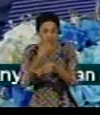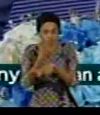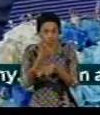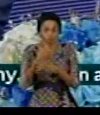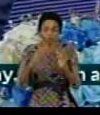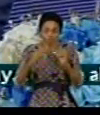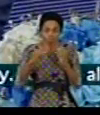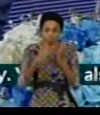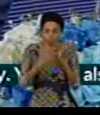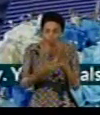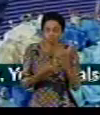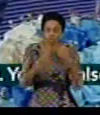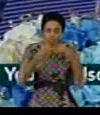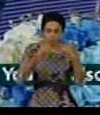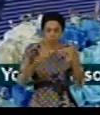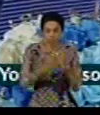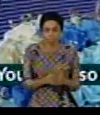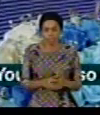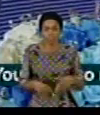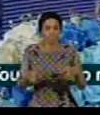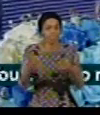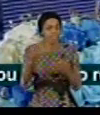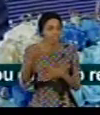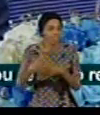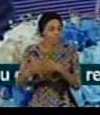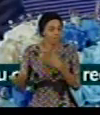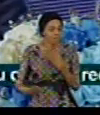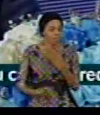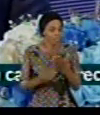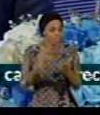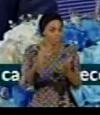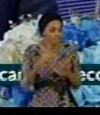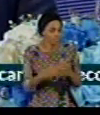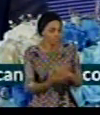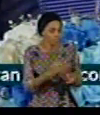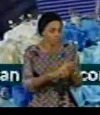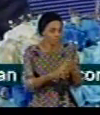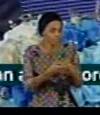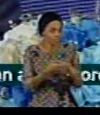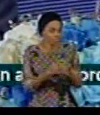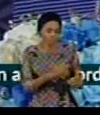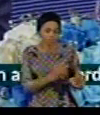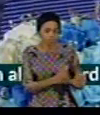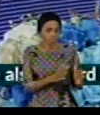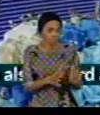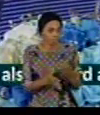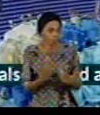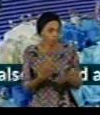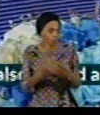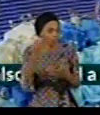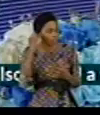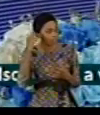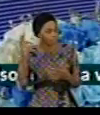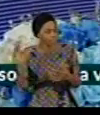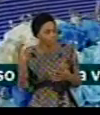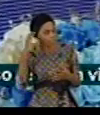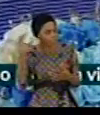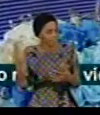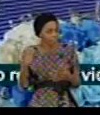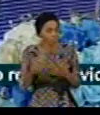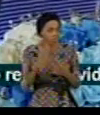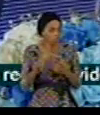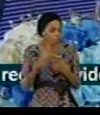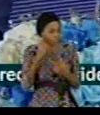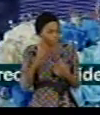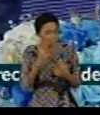and the Lord God will bless us in the name of Jesus Christ. Those who gave their life to Christ tonight and other previous